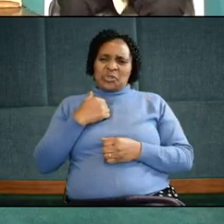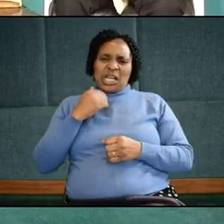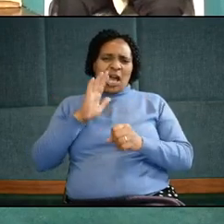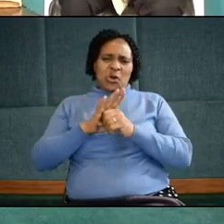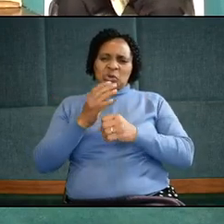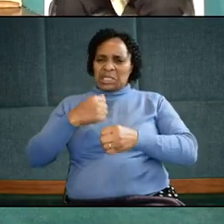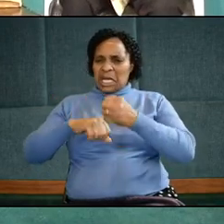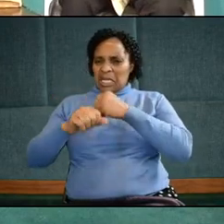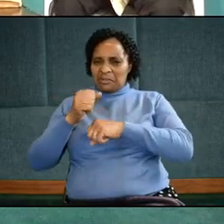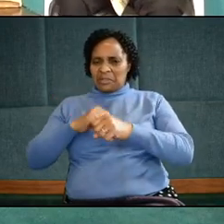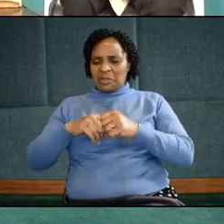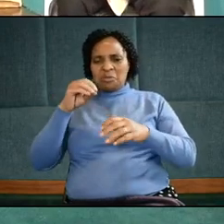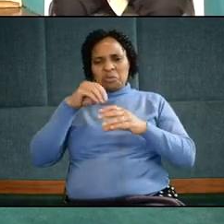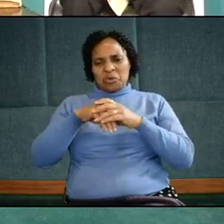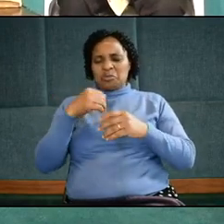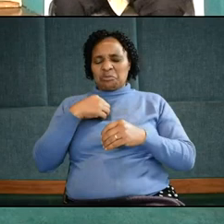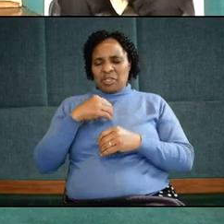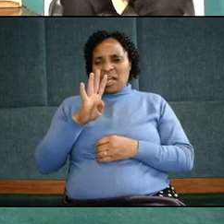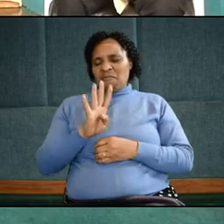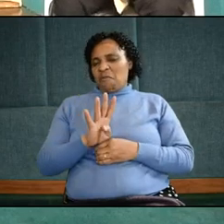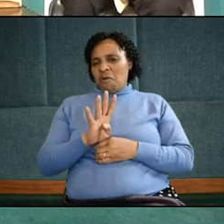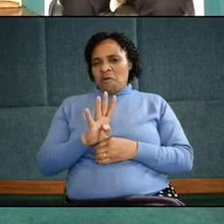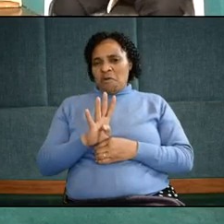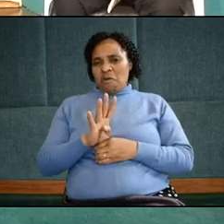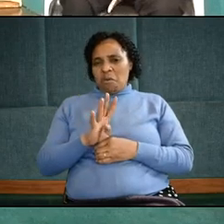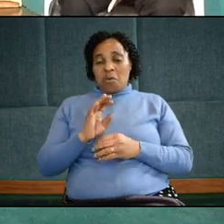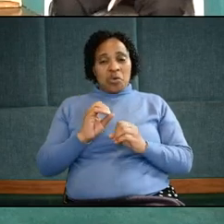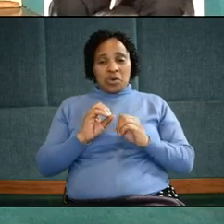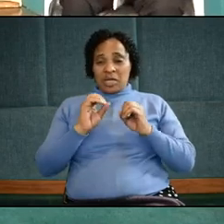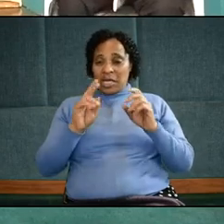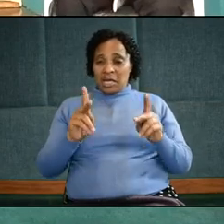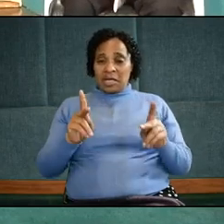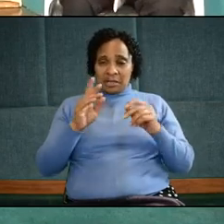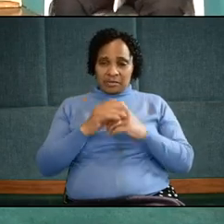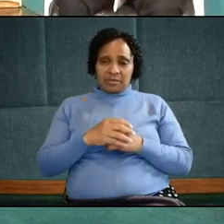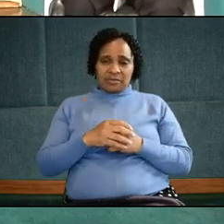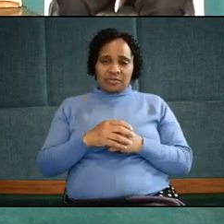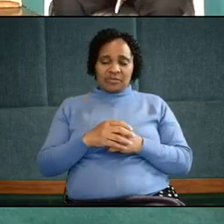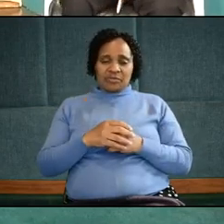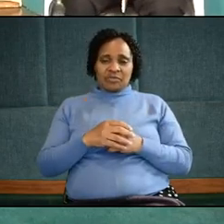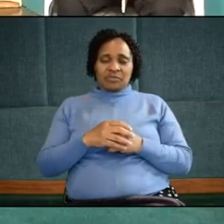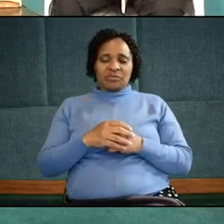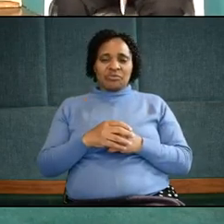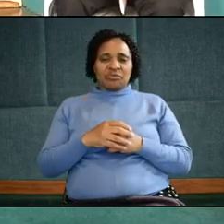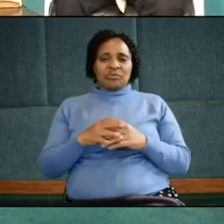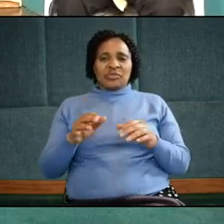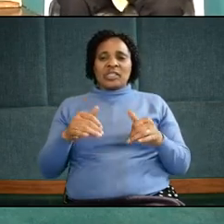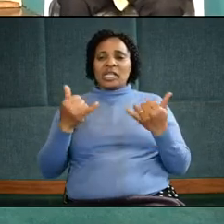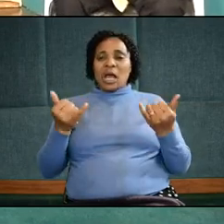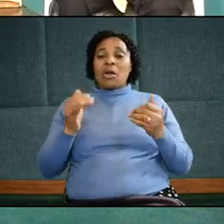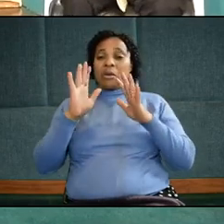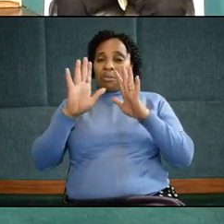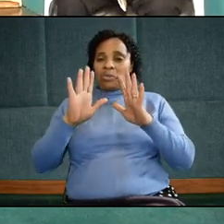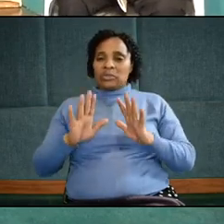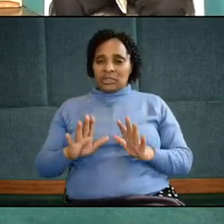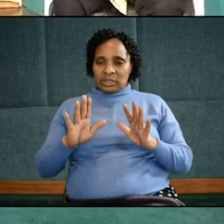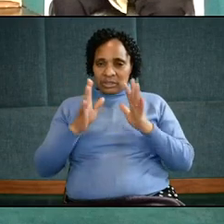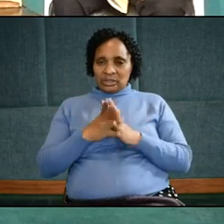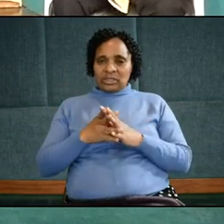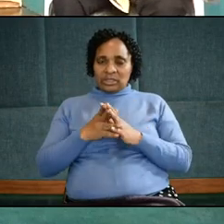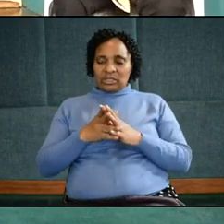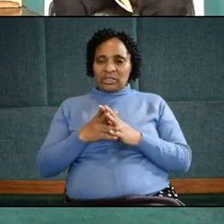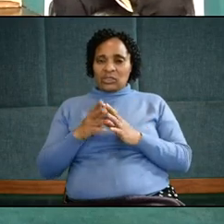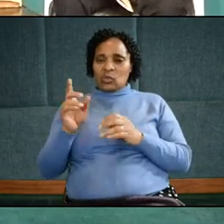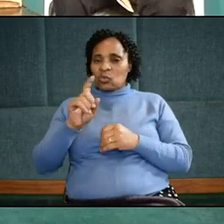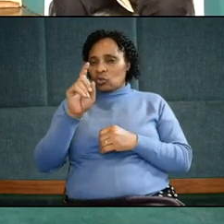yeah, I think they'd put me at 4. They put you at 4. All right. Anyway, that brings in a very important, or begs